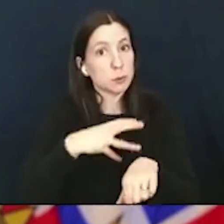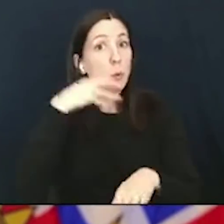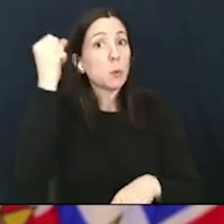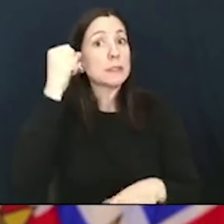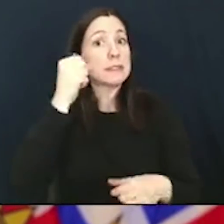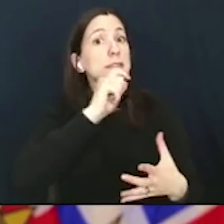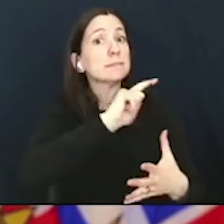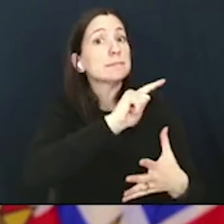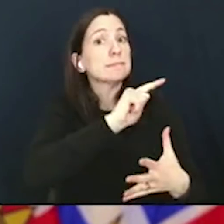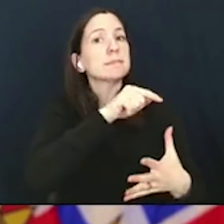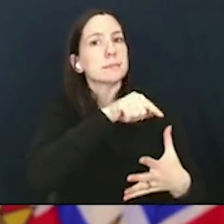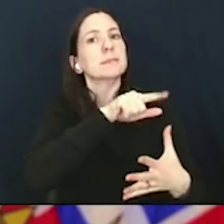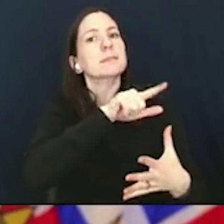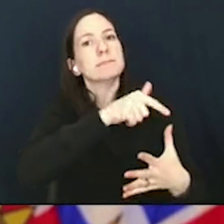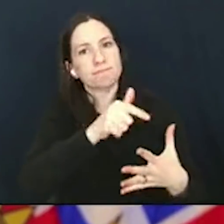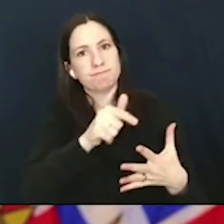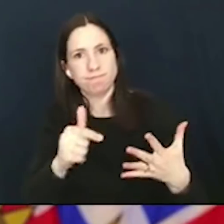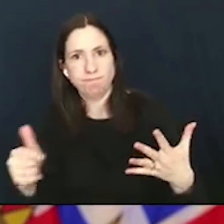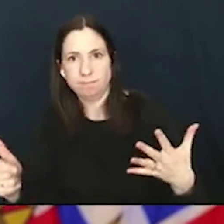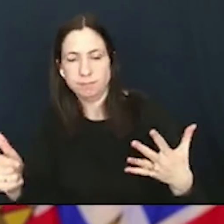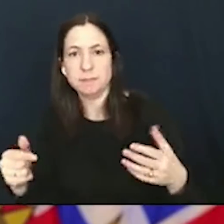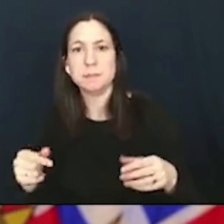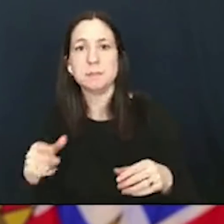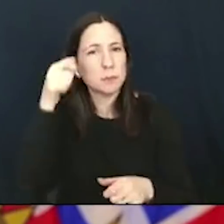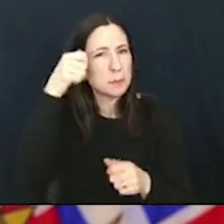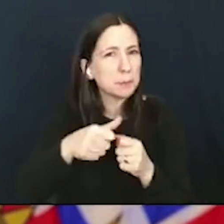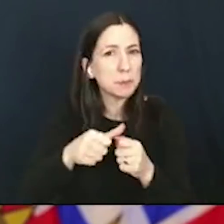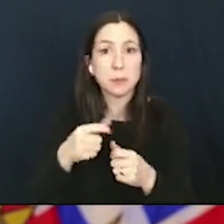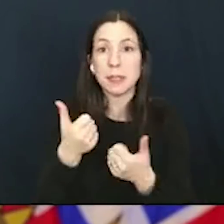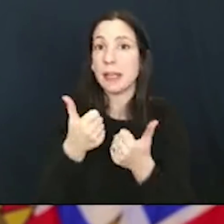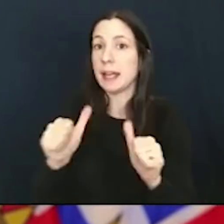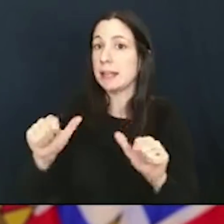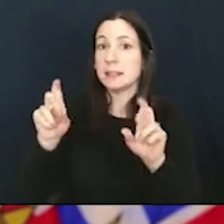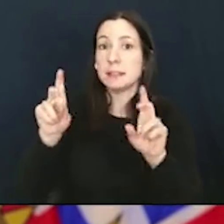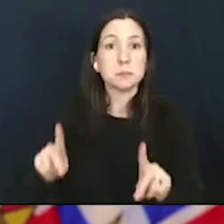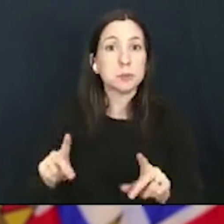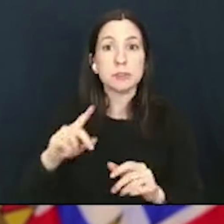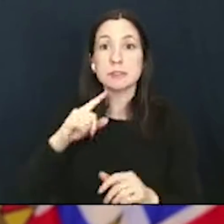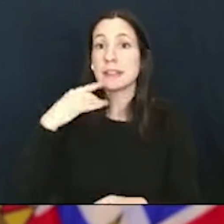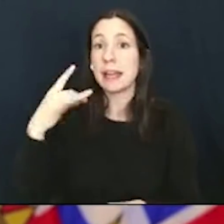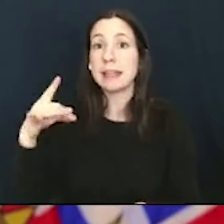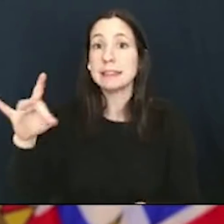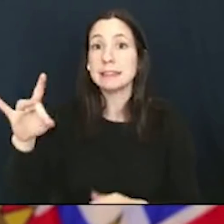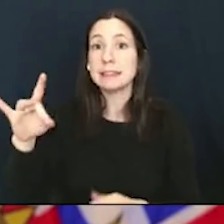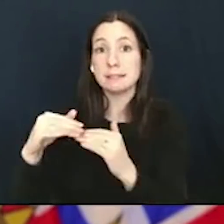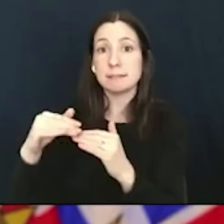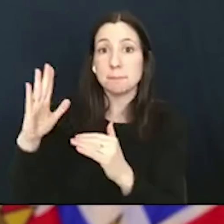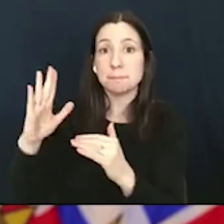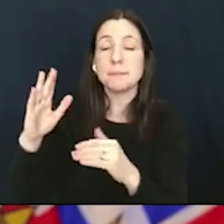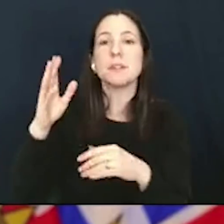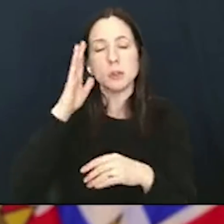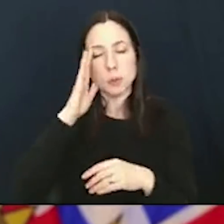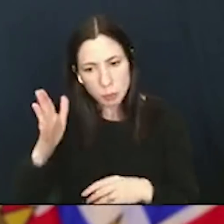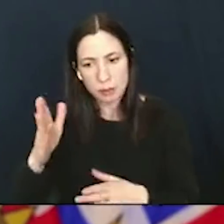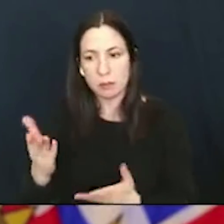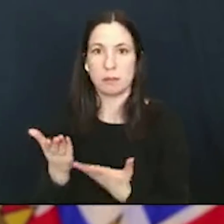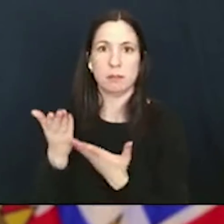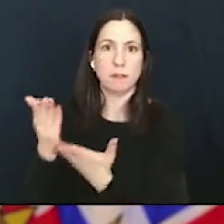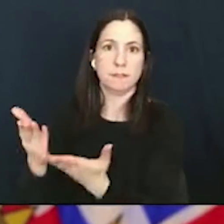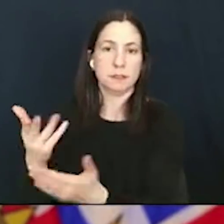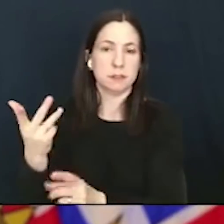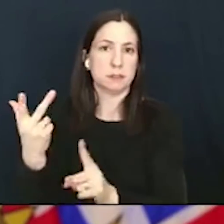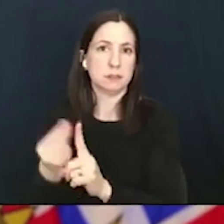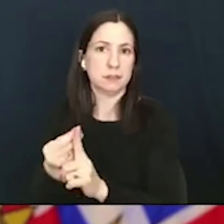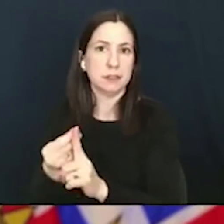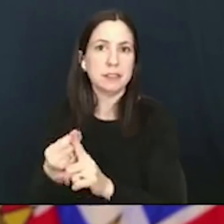for vaccines will have access. Nobody will be left behind. We will be finding you from